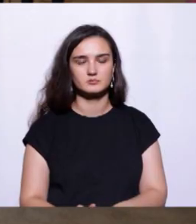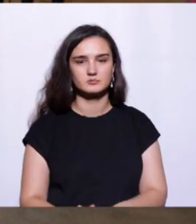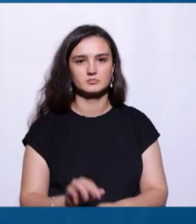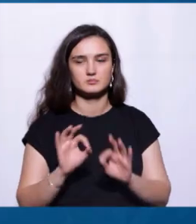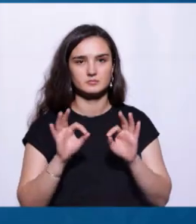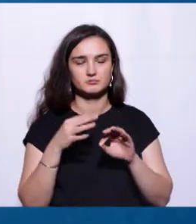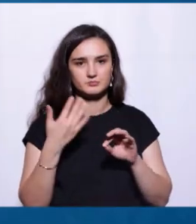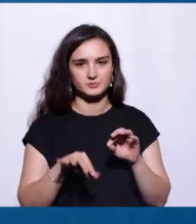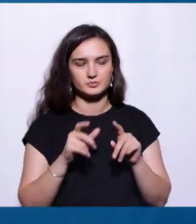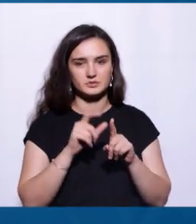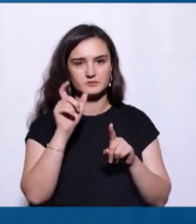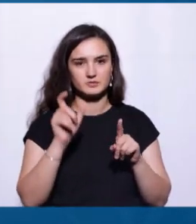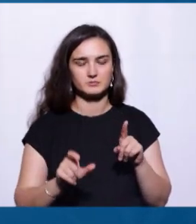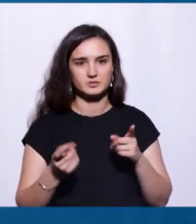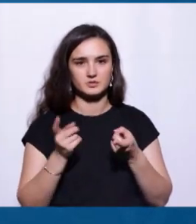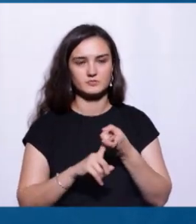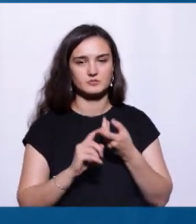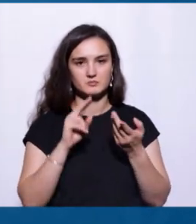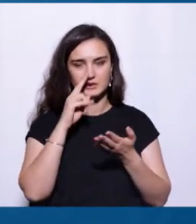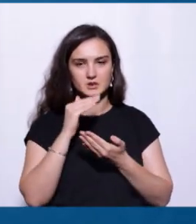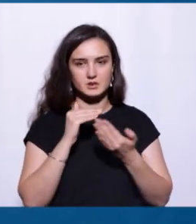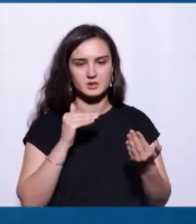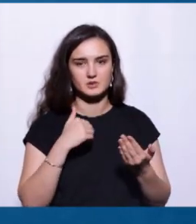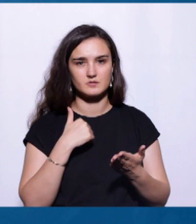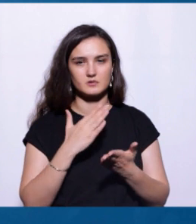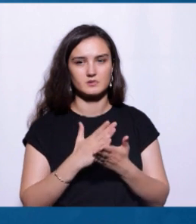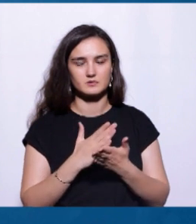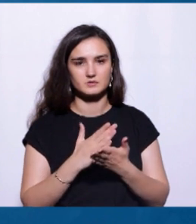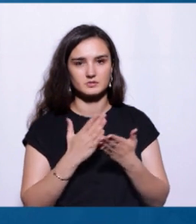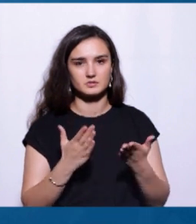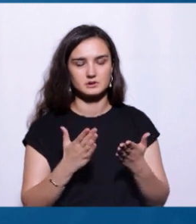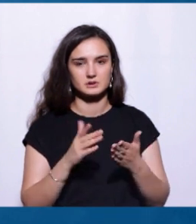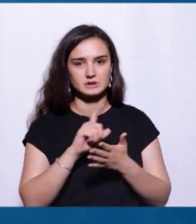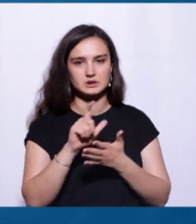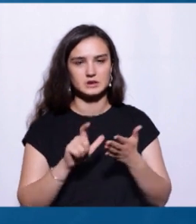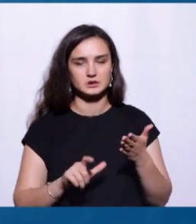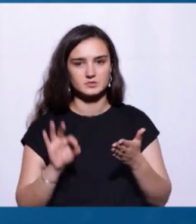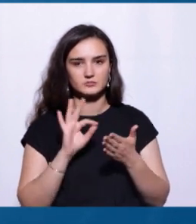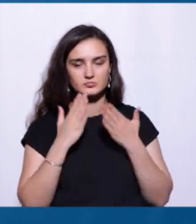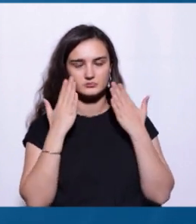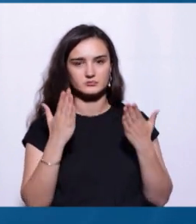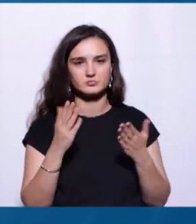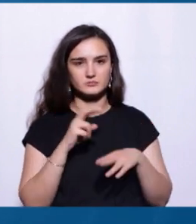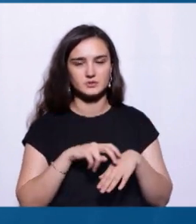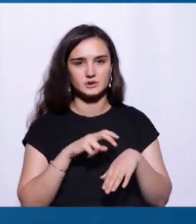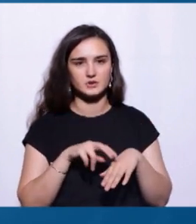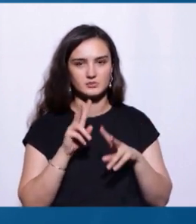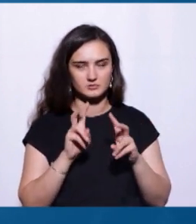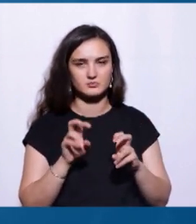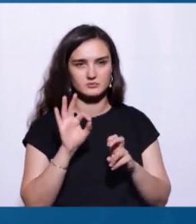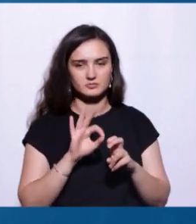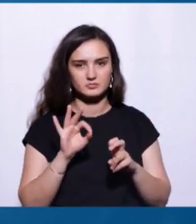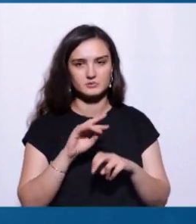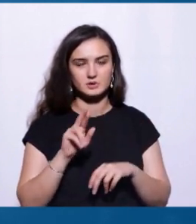about vocabulary today related to medicine. We have read a text about medical